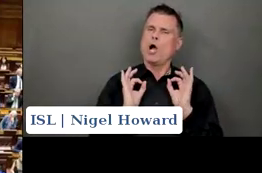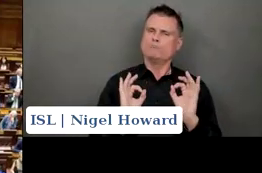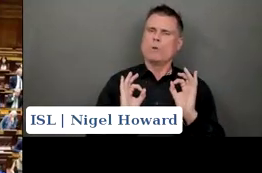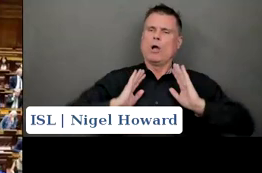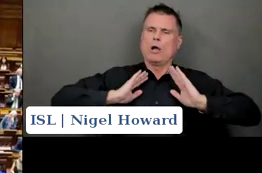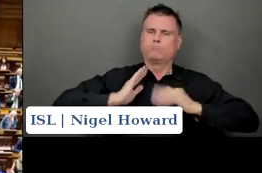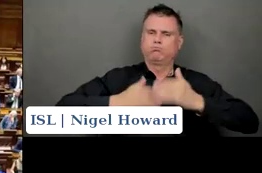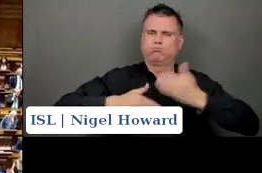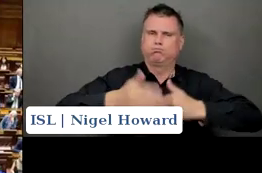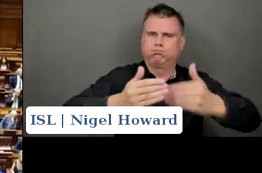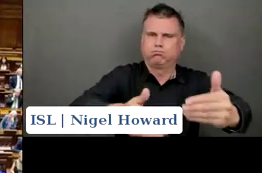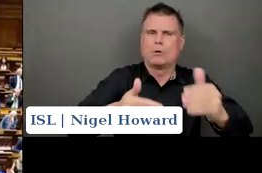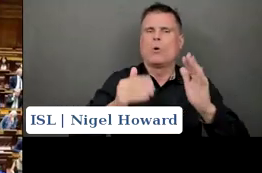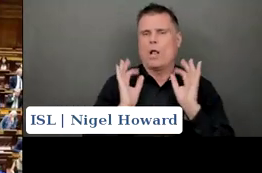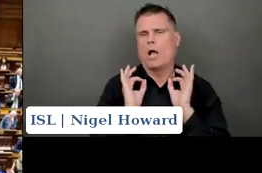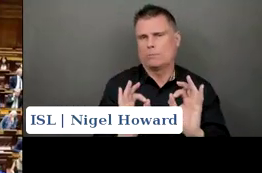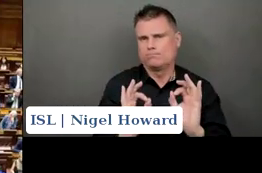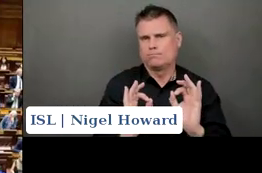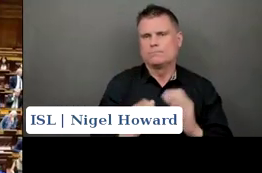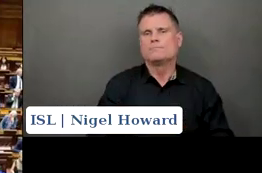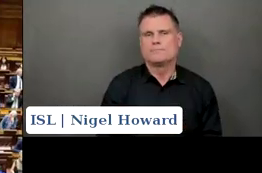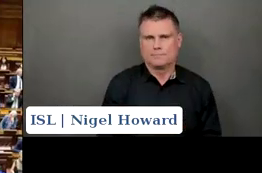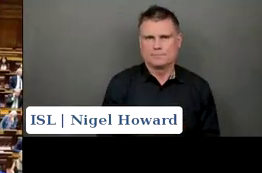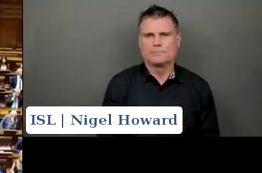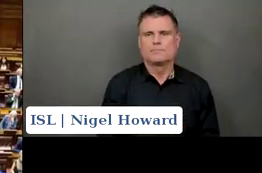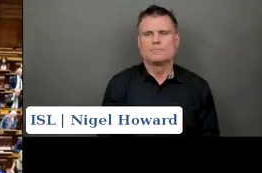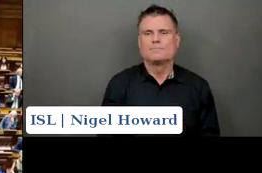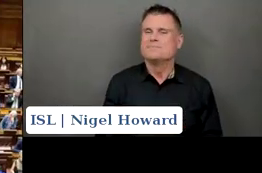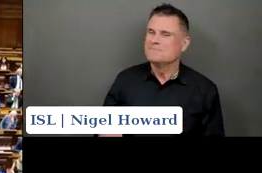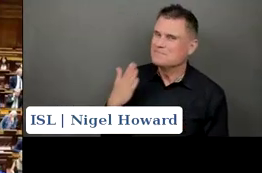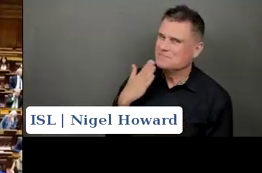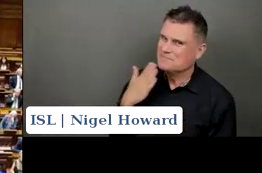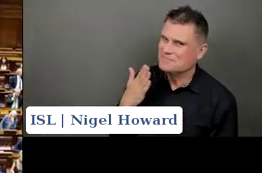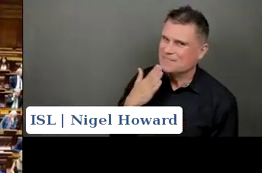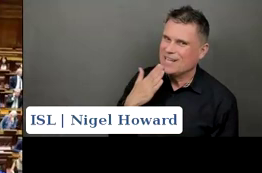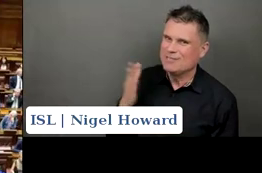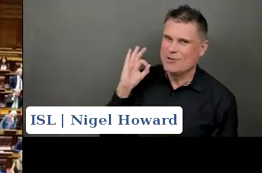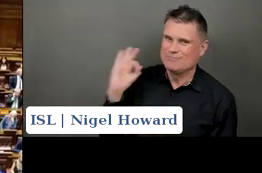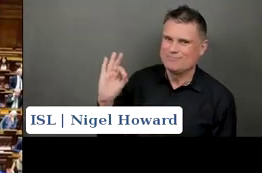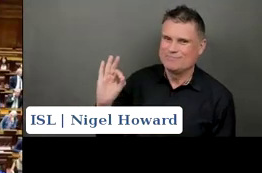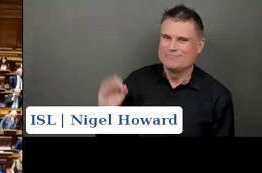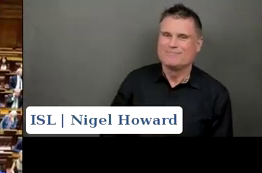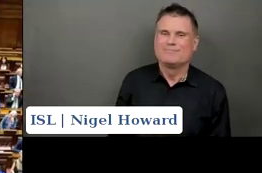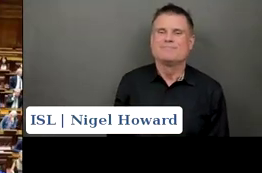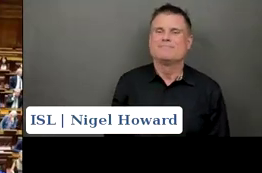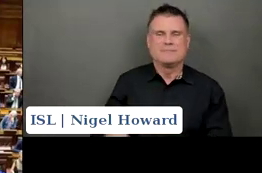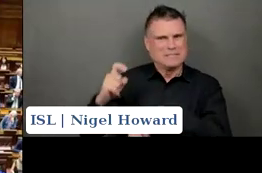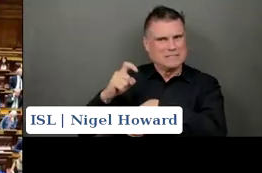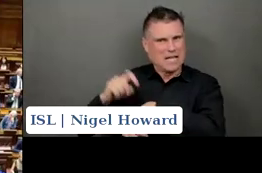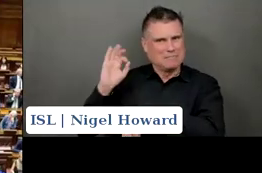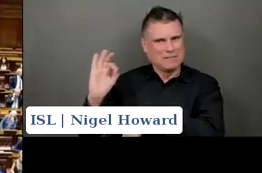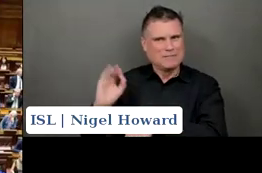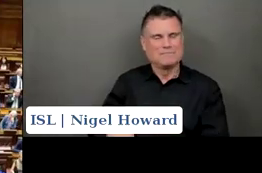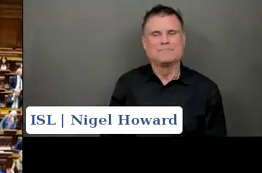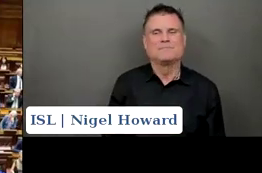Muchas gracias, Florencia. Thank you very much for your presentation and for sticking to the time. It's quite